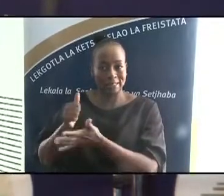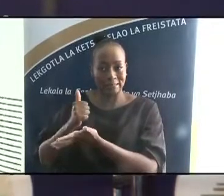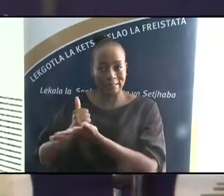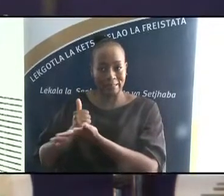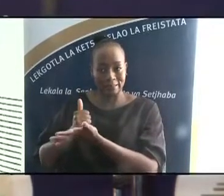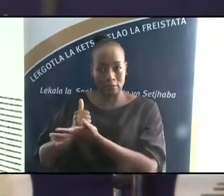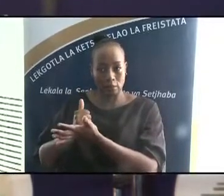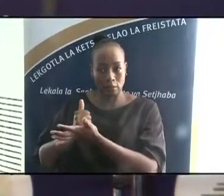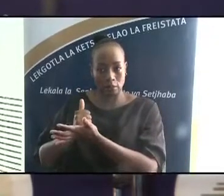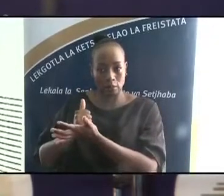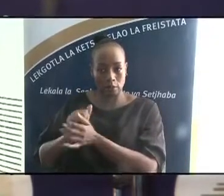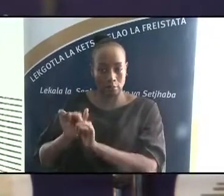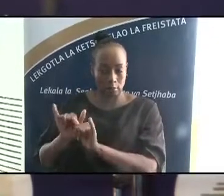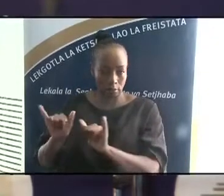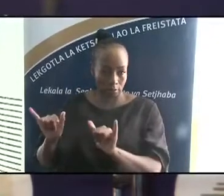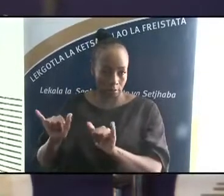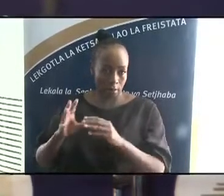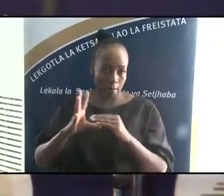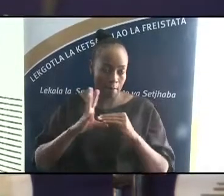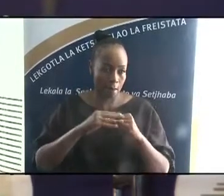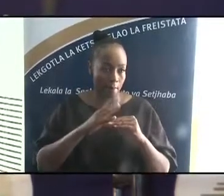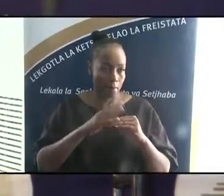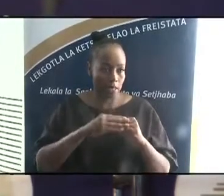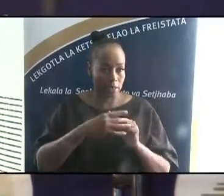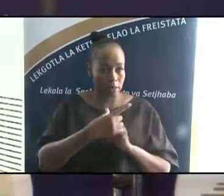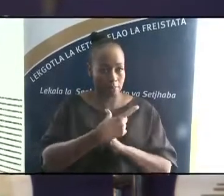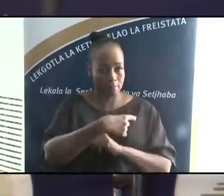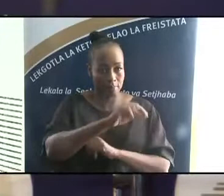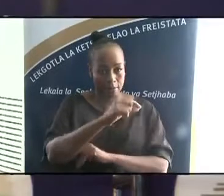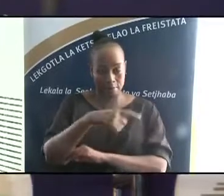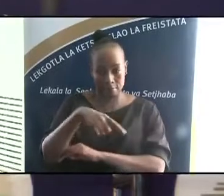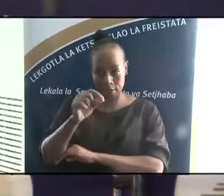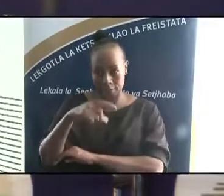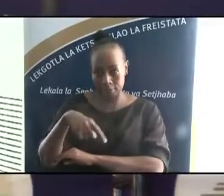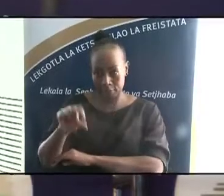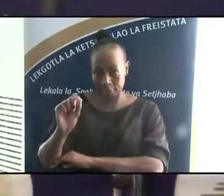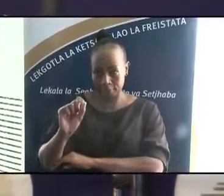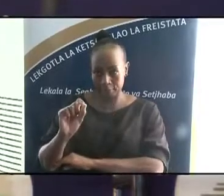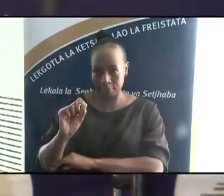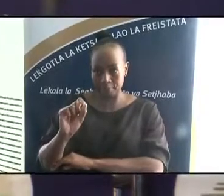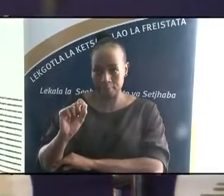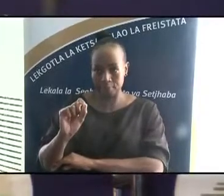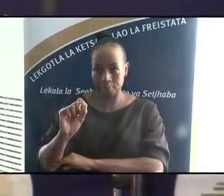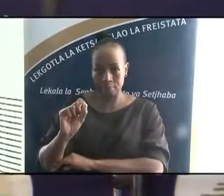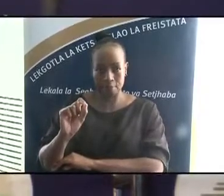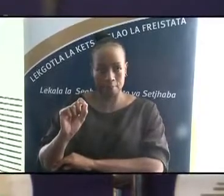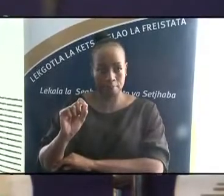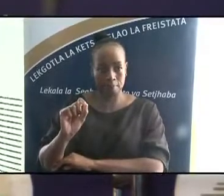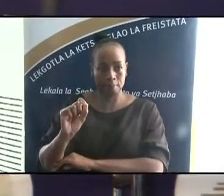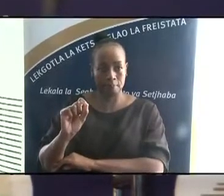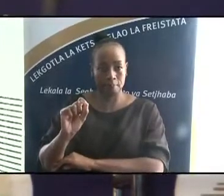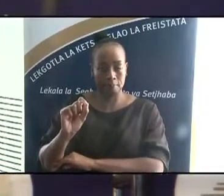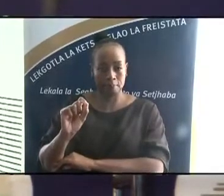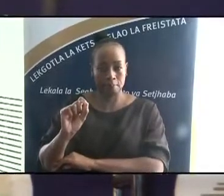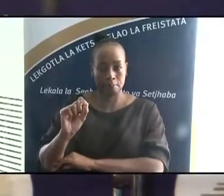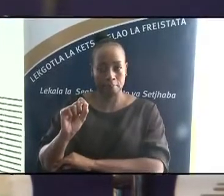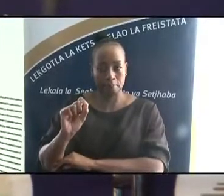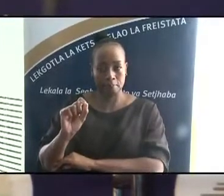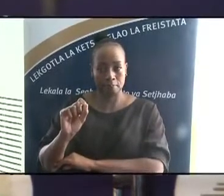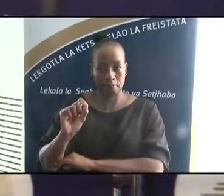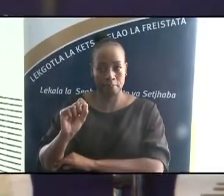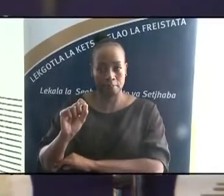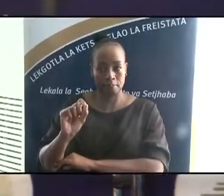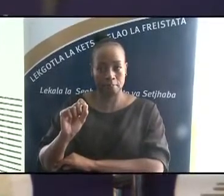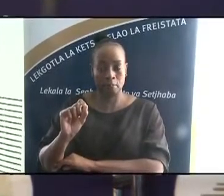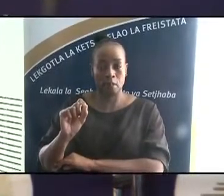seats while the Honourable Members leave the House. And that